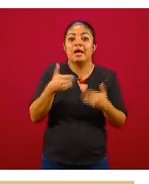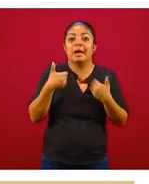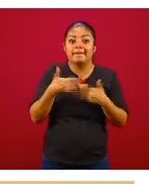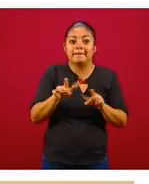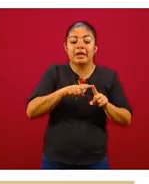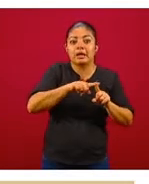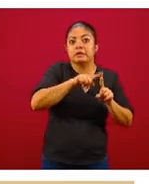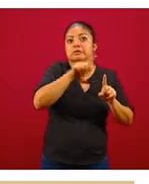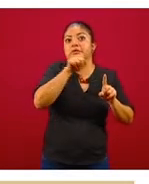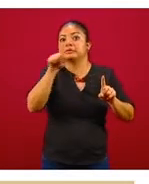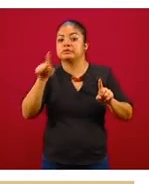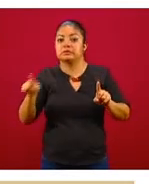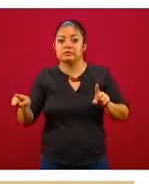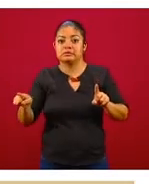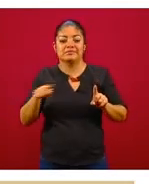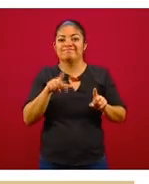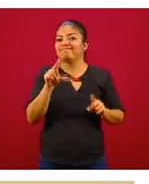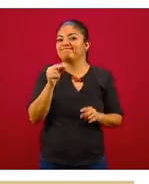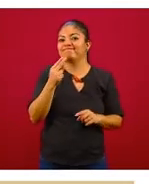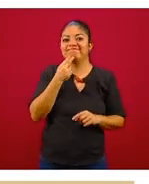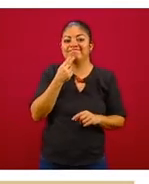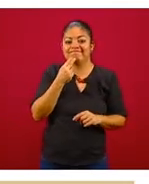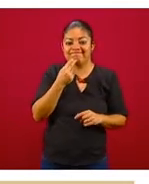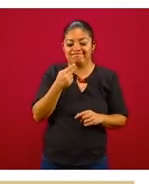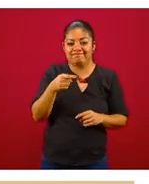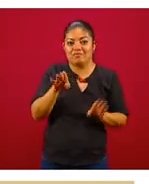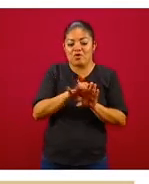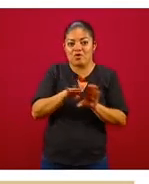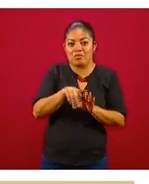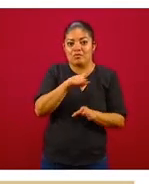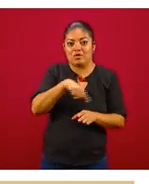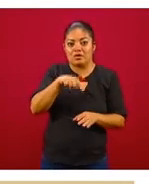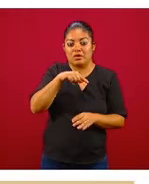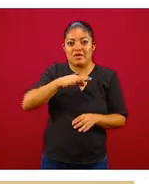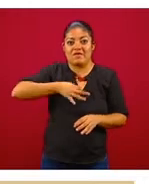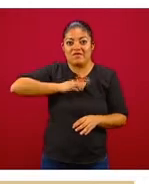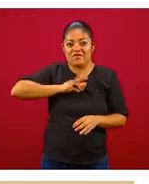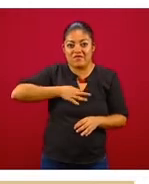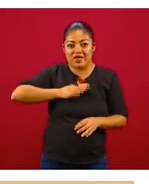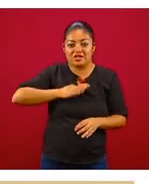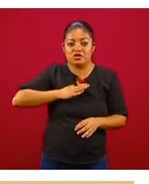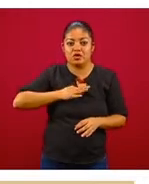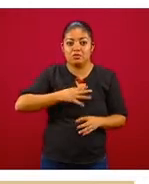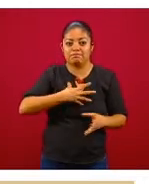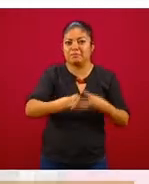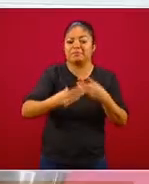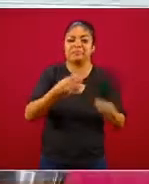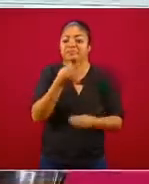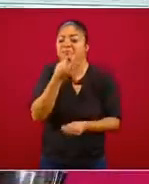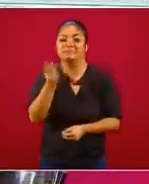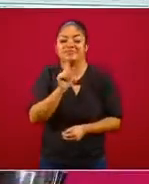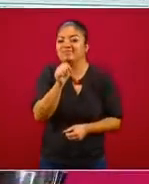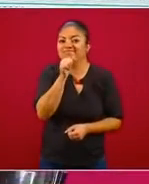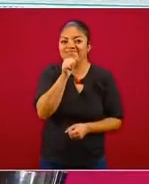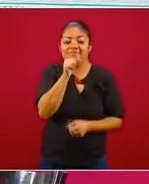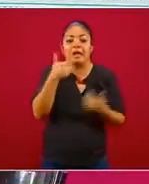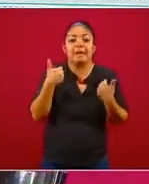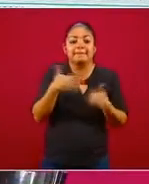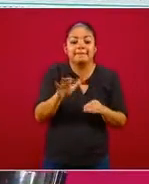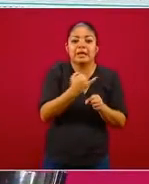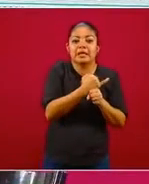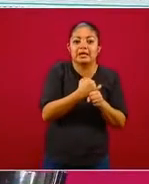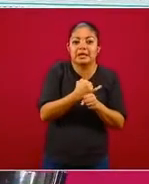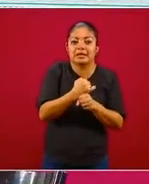pandemic. We have a quite inaccurate projection for Tlaxcala because this is a quite